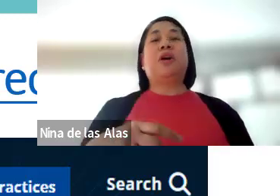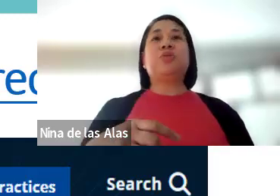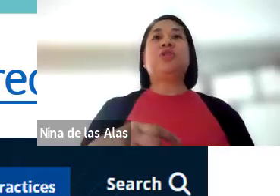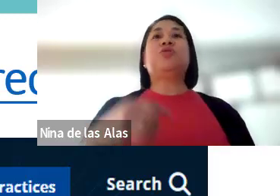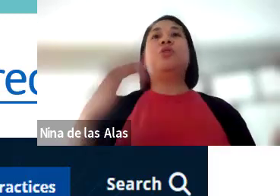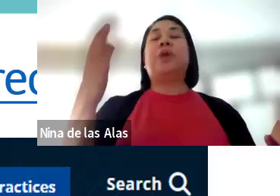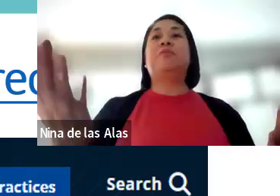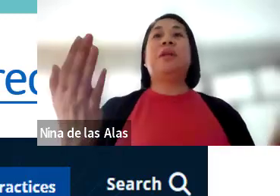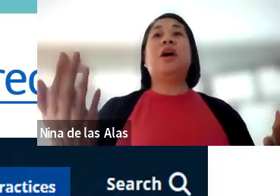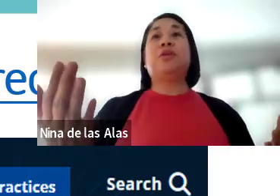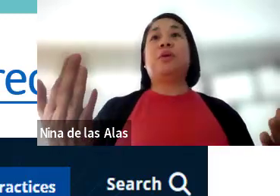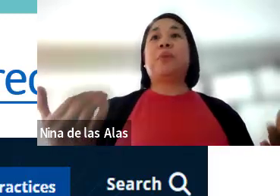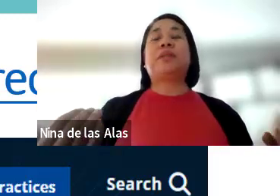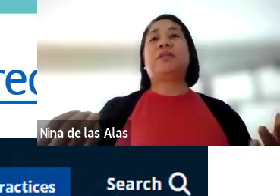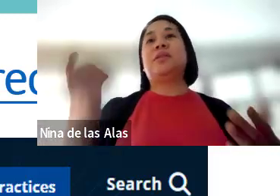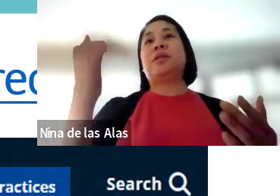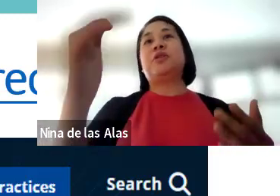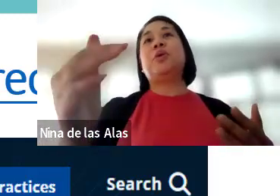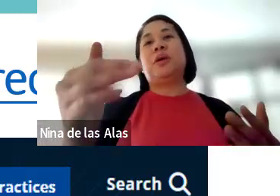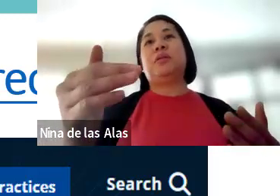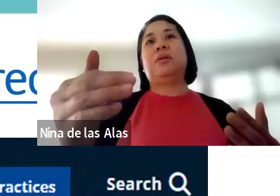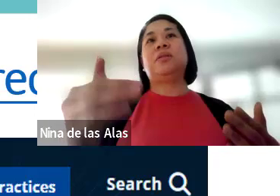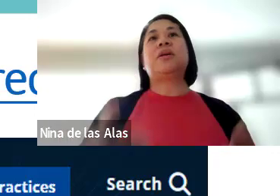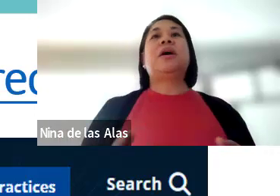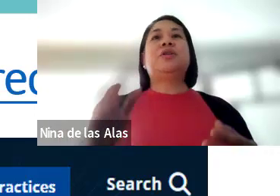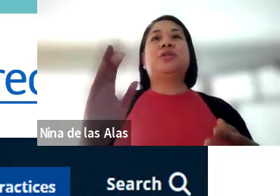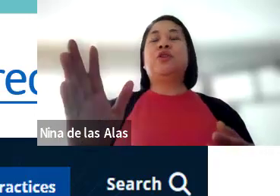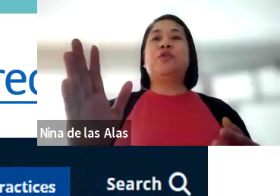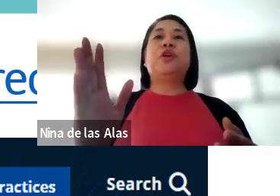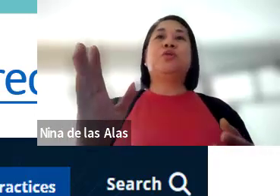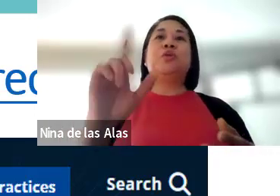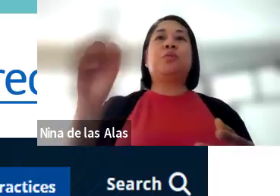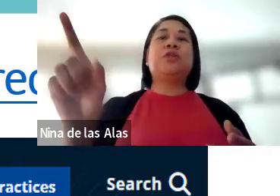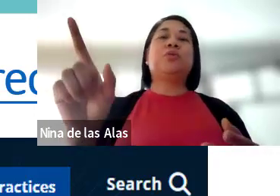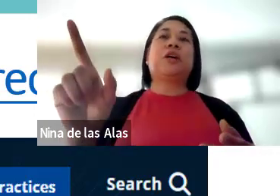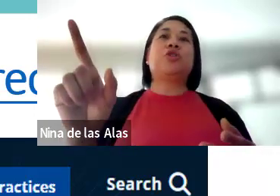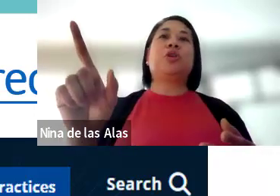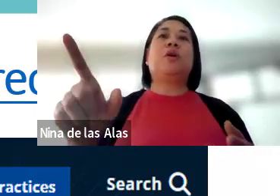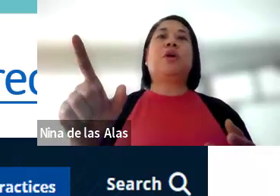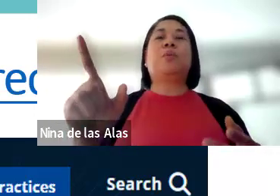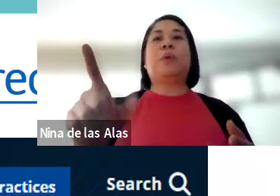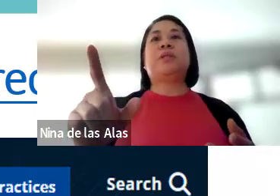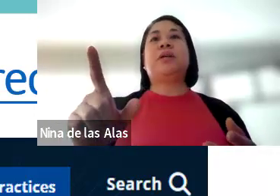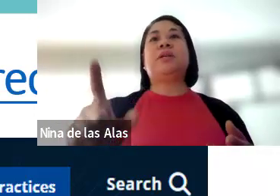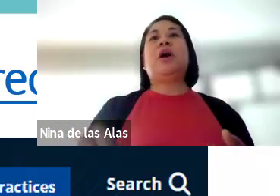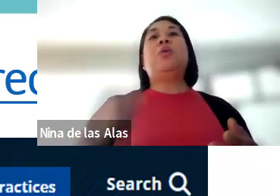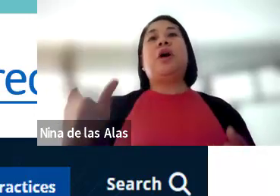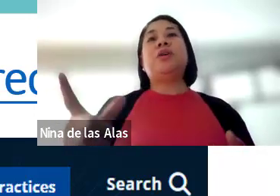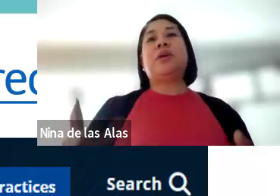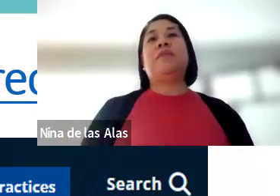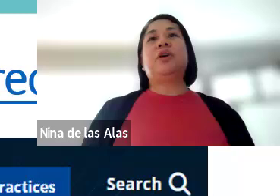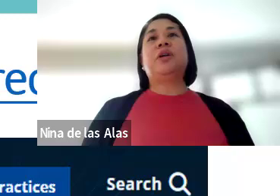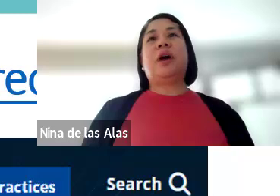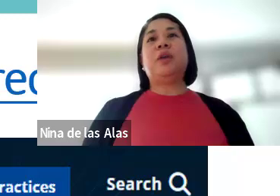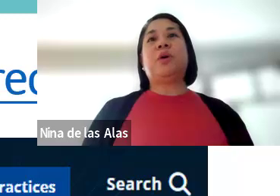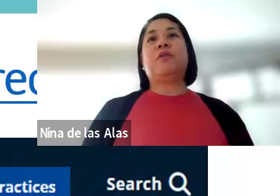the imposter syndrome, we have many other practices noted in this. So feel free to go to the research section of our website. We